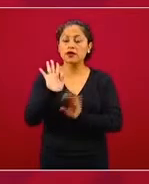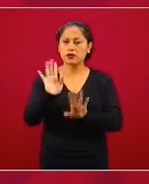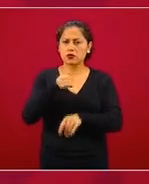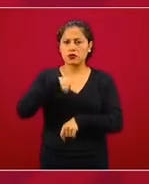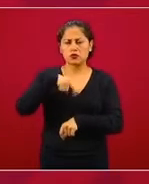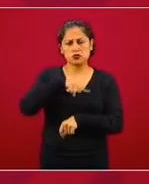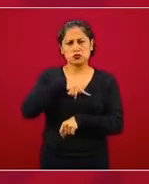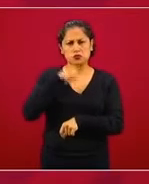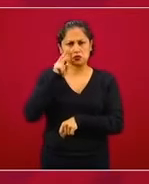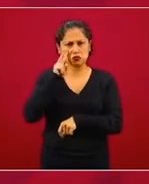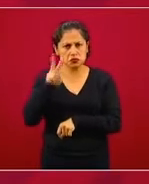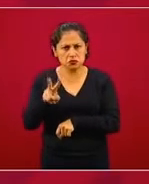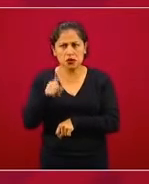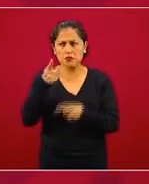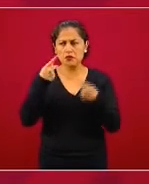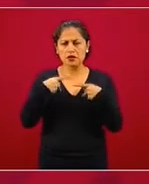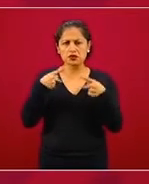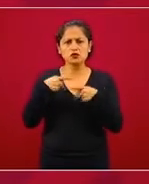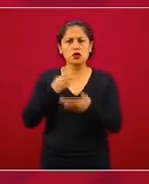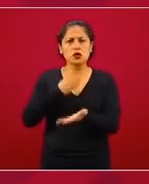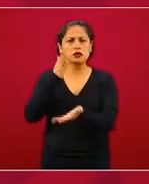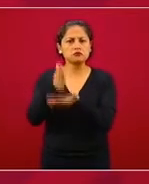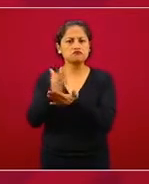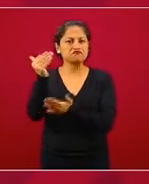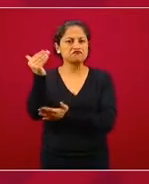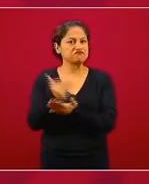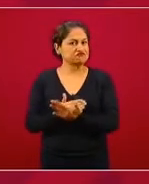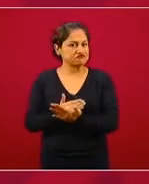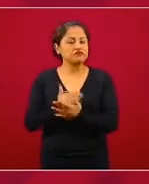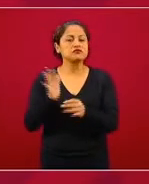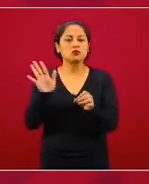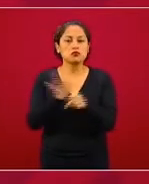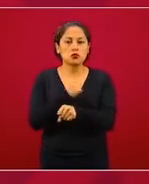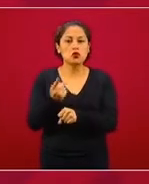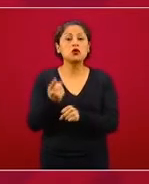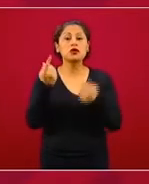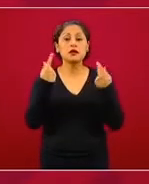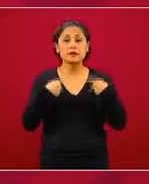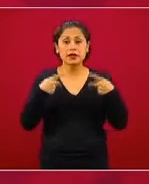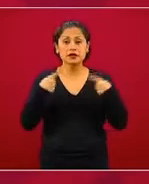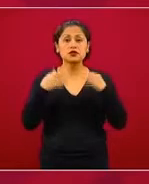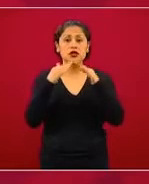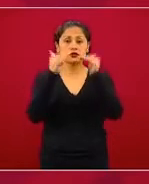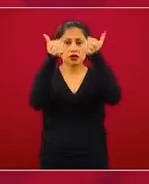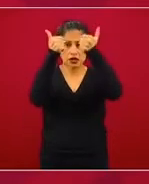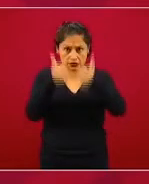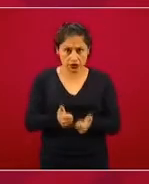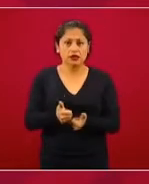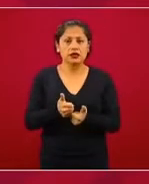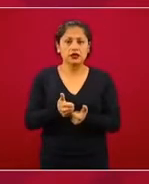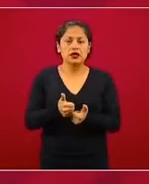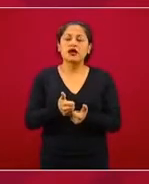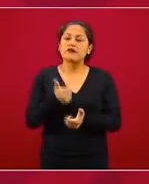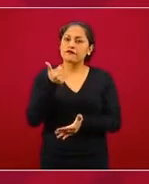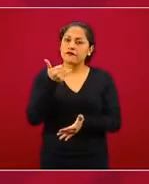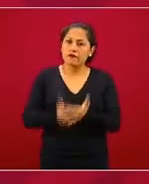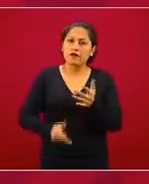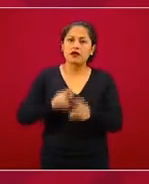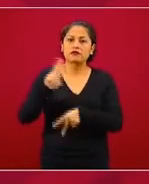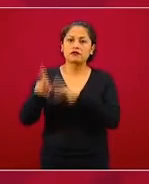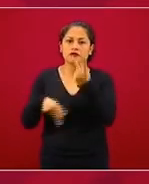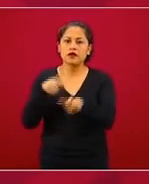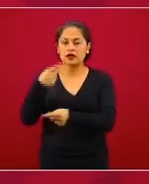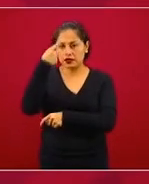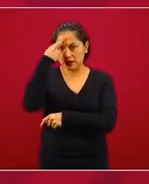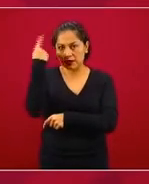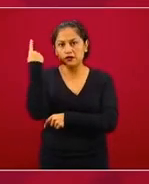the servicios de salud. Es 26,000 health esperable, las personas se quedan en locations su in our casa y country. entonces no van Now, the consultas director of the de medicina National preventiva